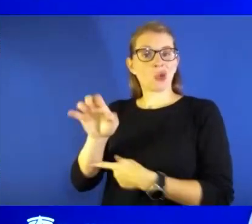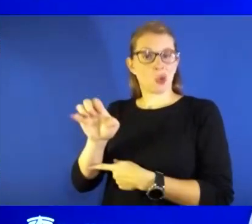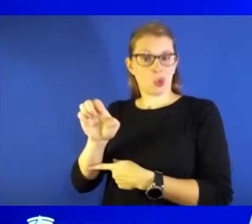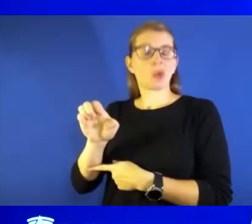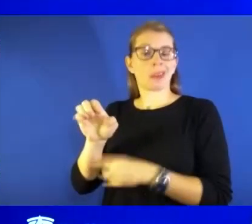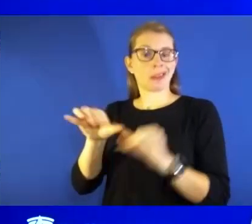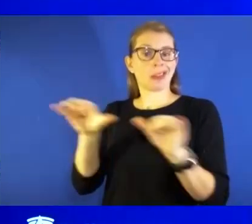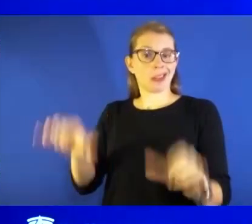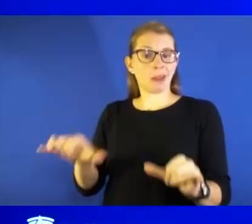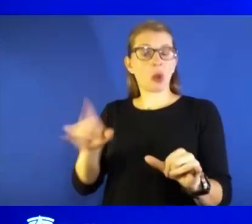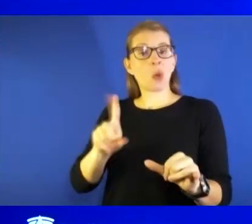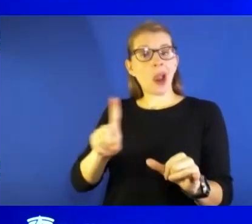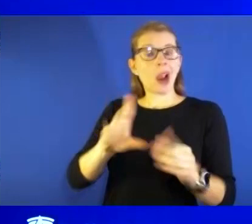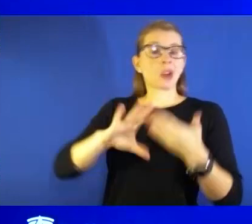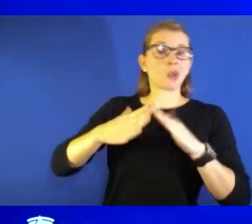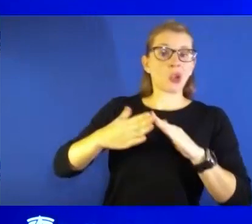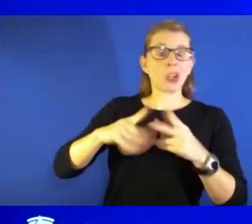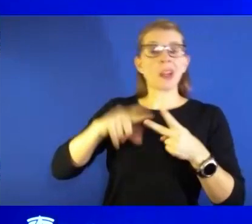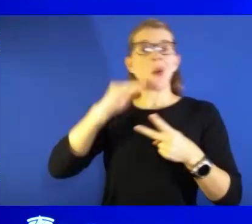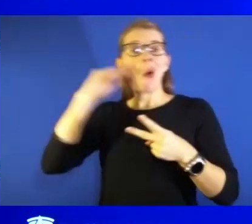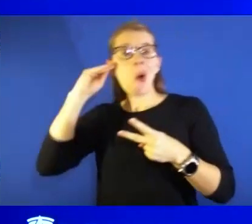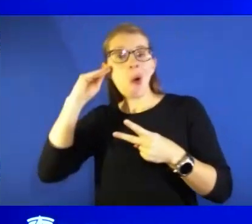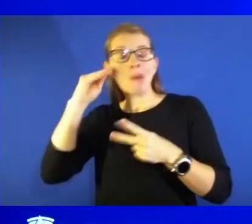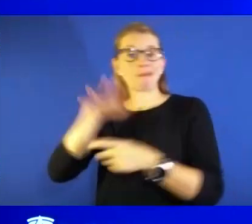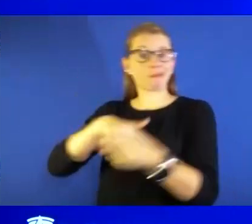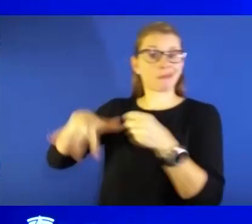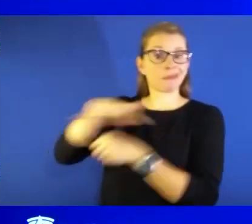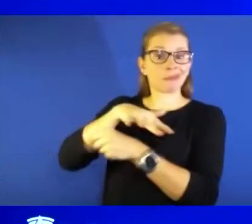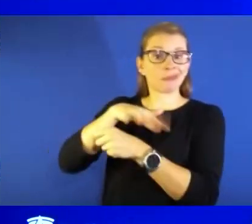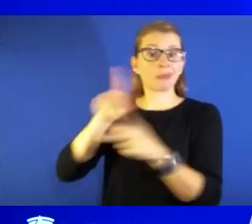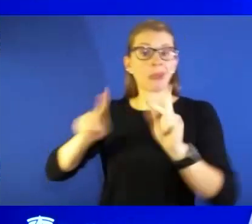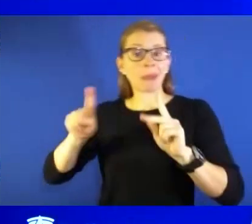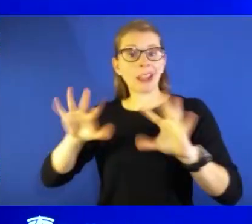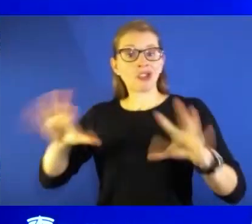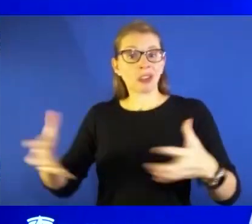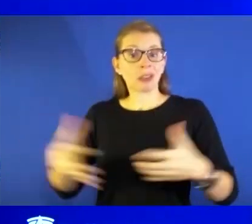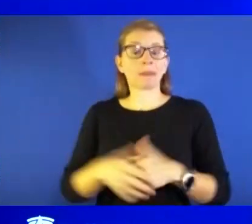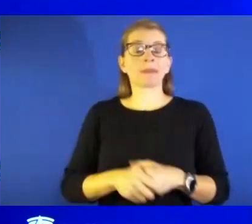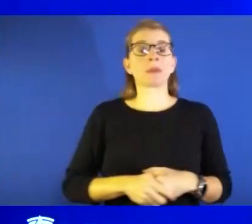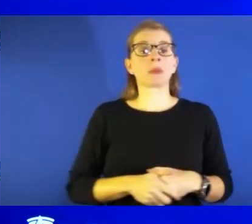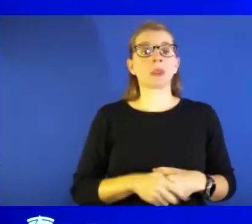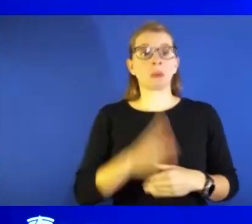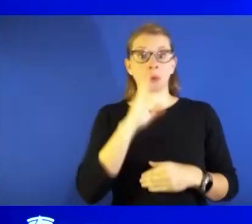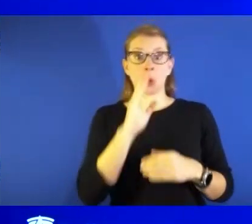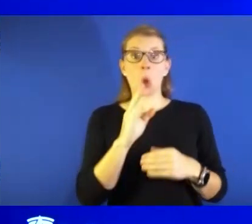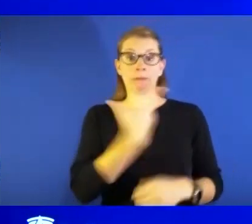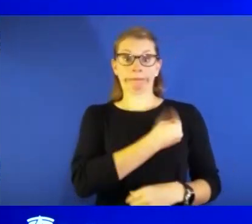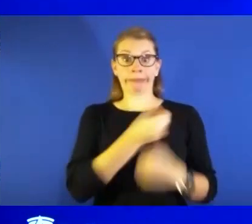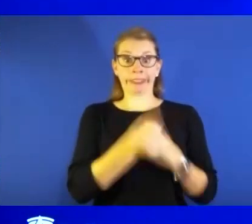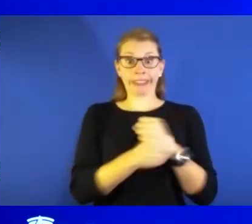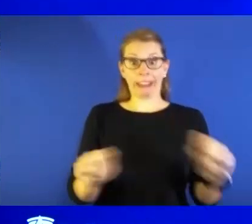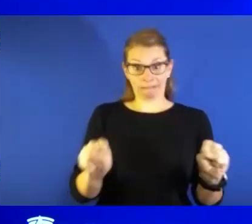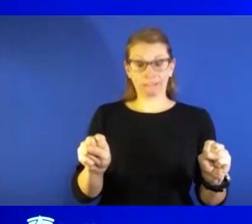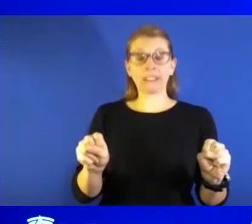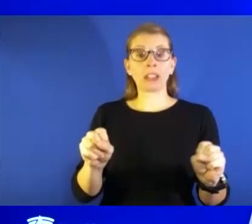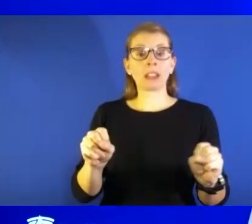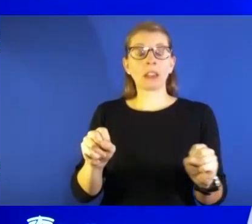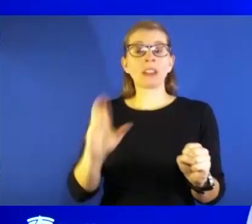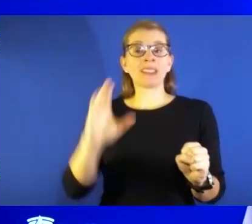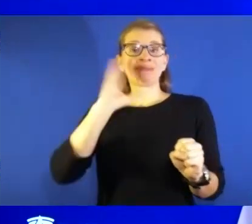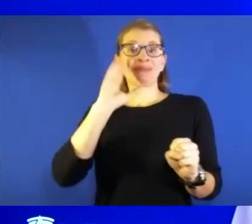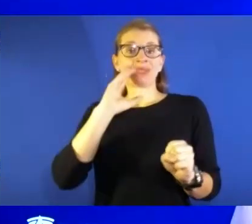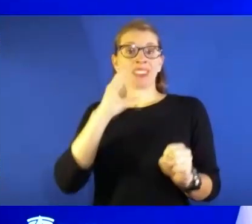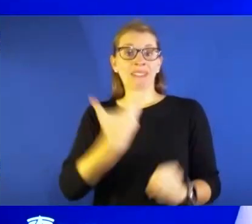and in the community. So I think it's good news. We know that they're safe. We know the vast benefits that vaccines have brought